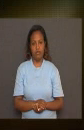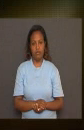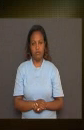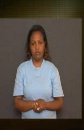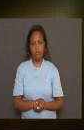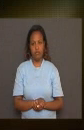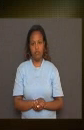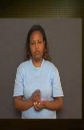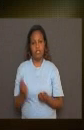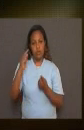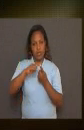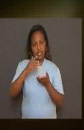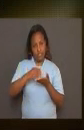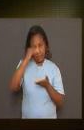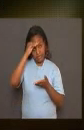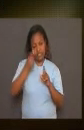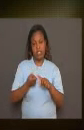Let's get back to our lesson.